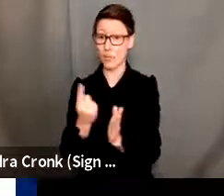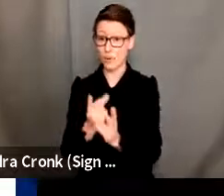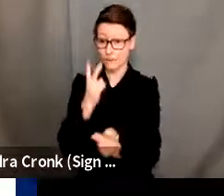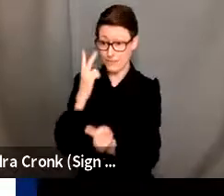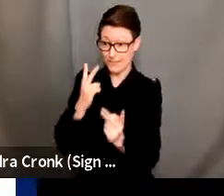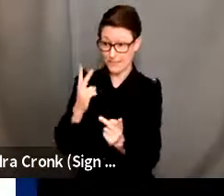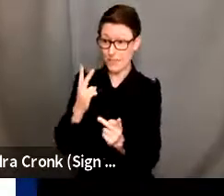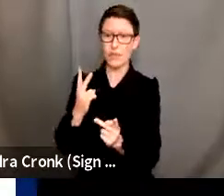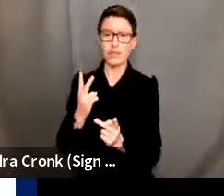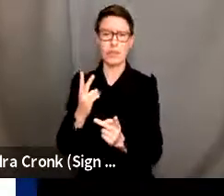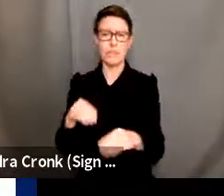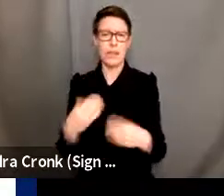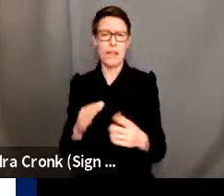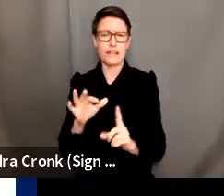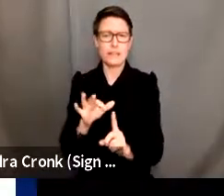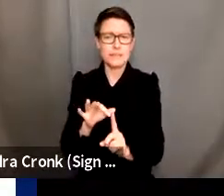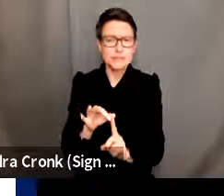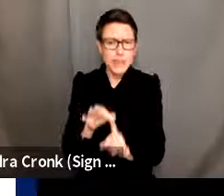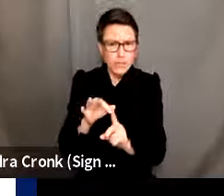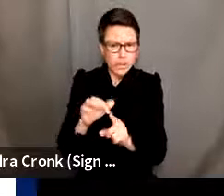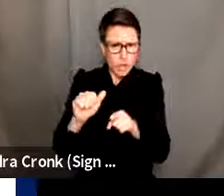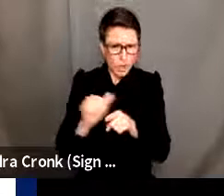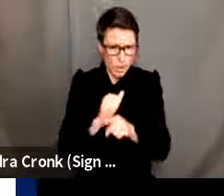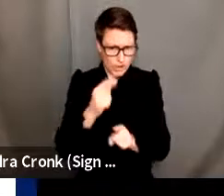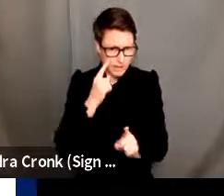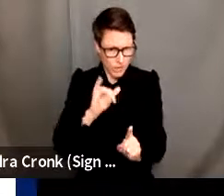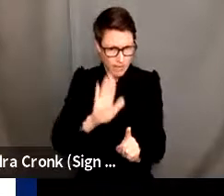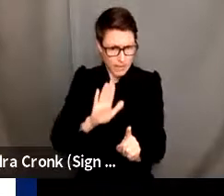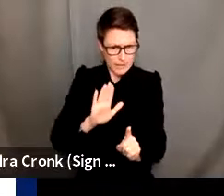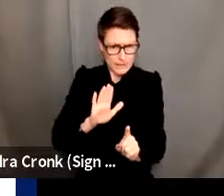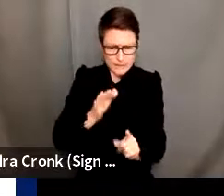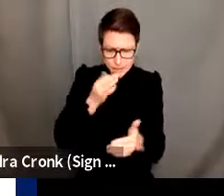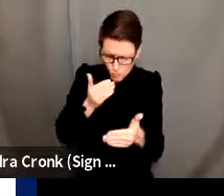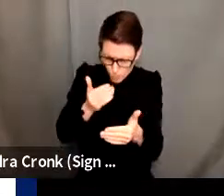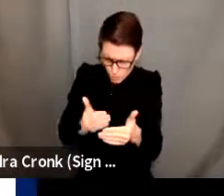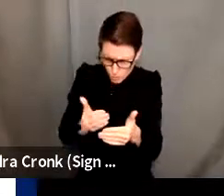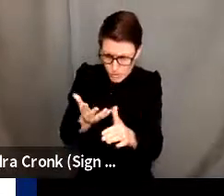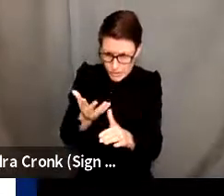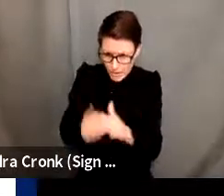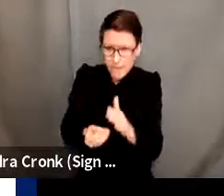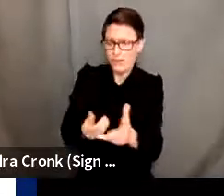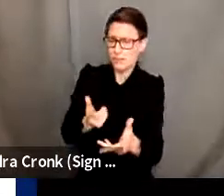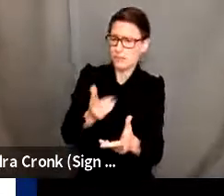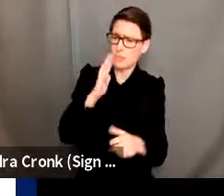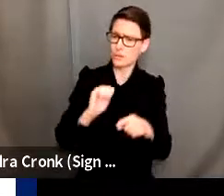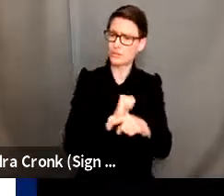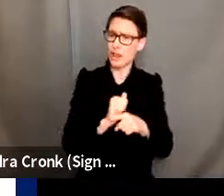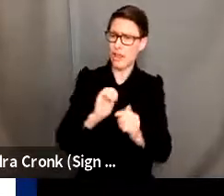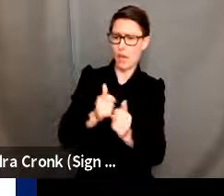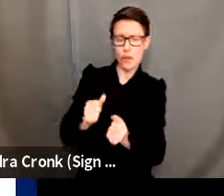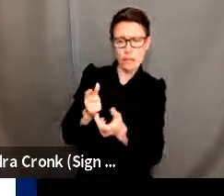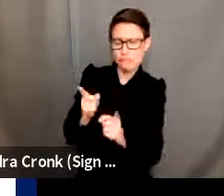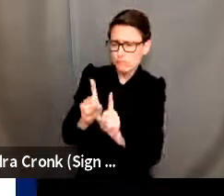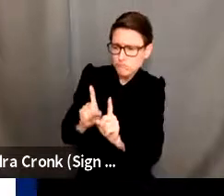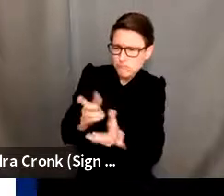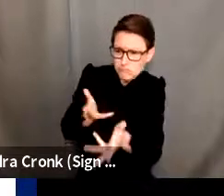a special training program for that. Also, Bright Moments activities. Interested volunteers